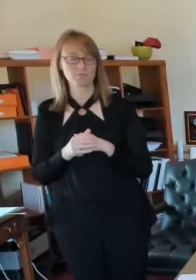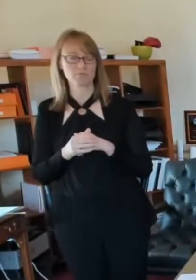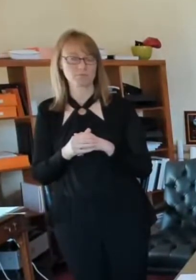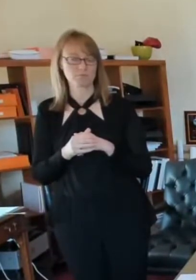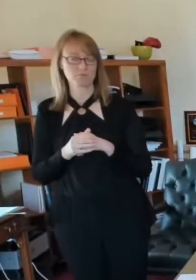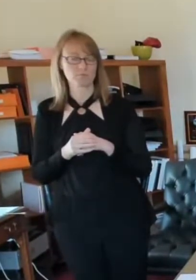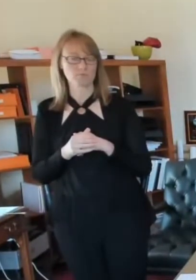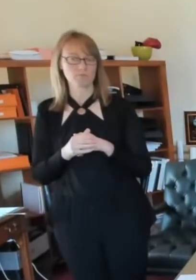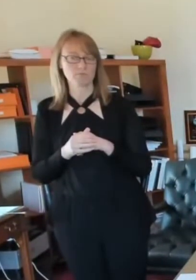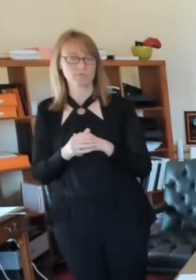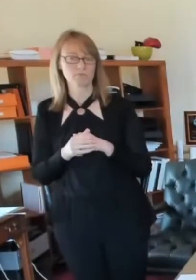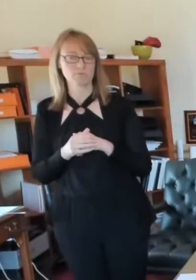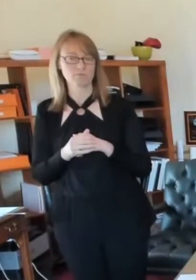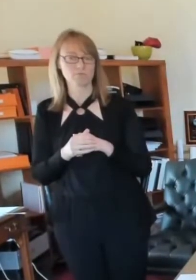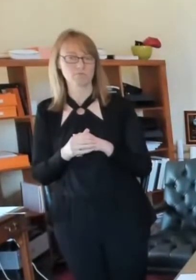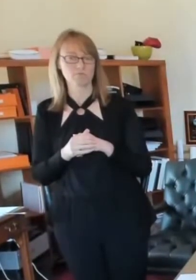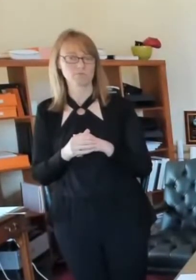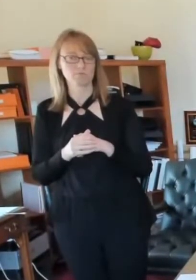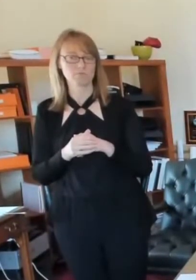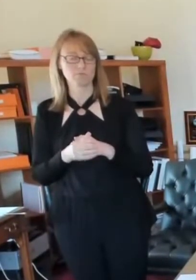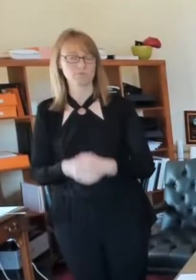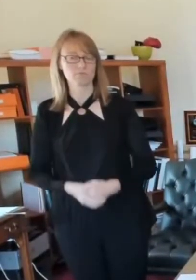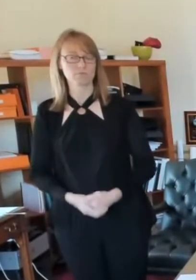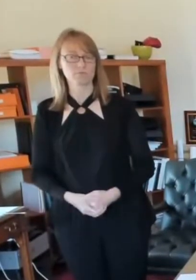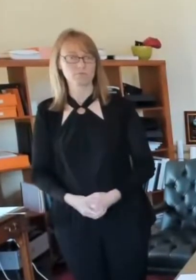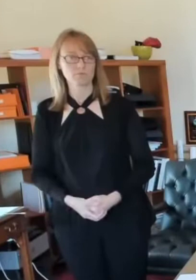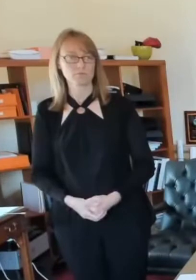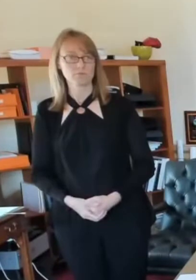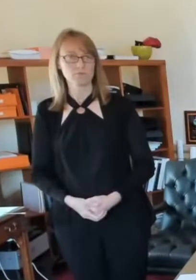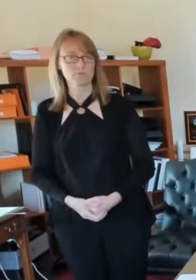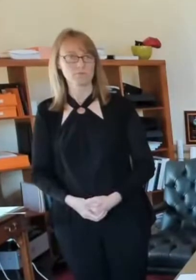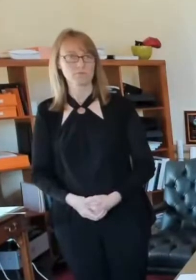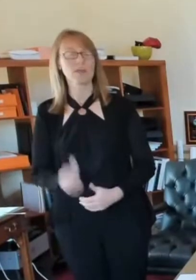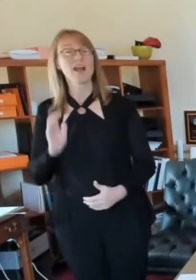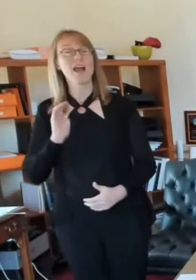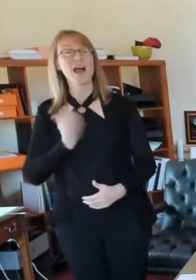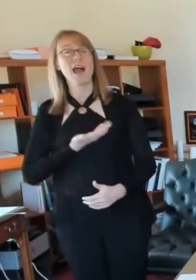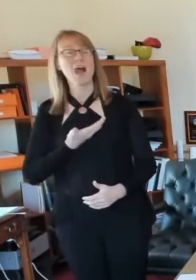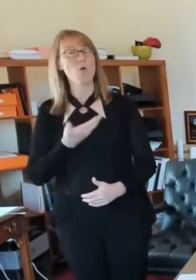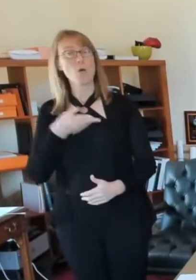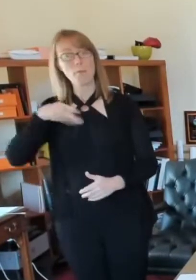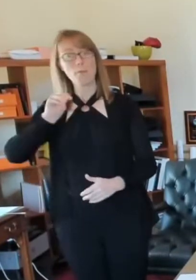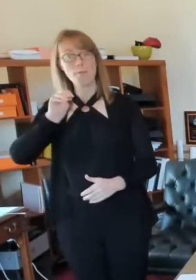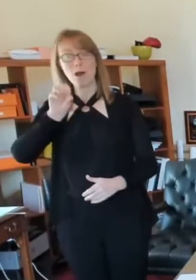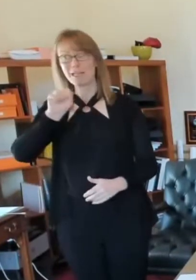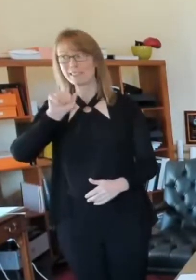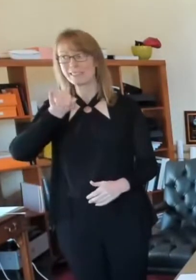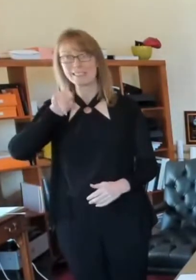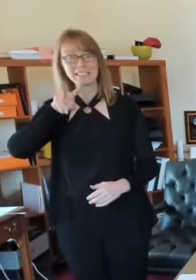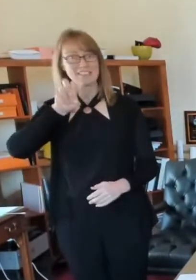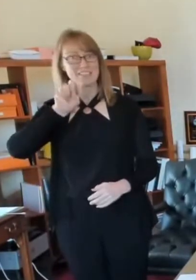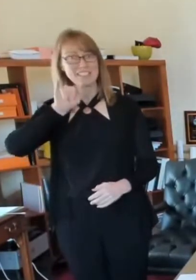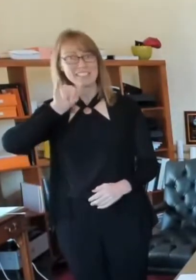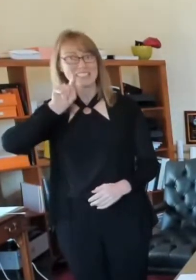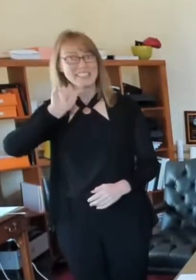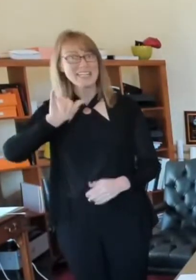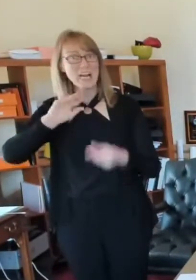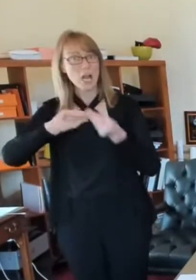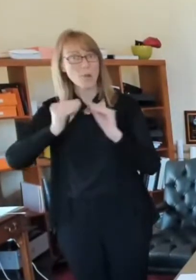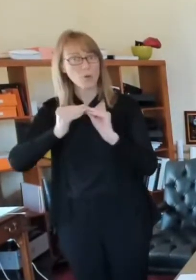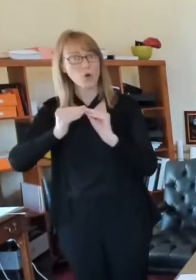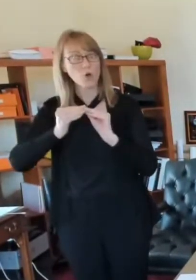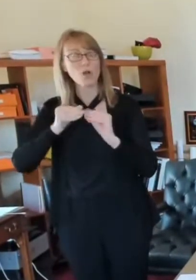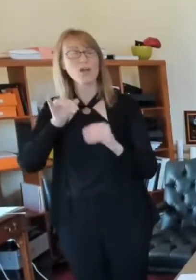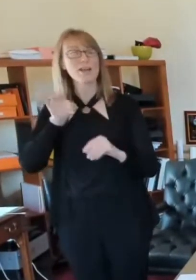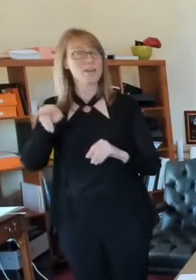Our positivity factor, for those of you that track that kind of thing, it's being talked about more and more on